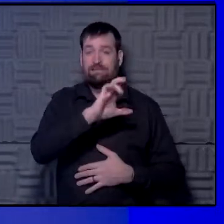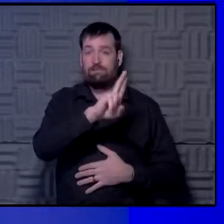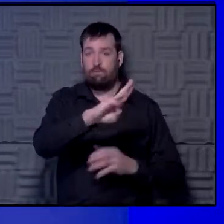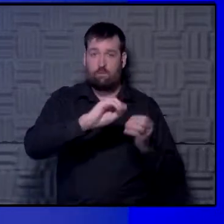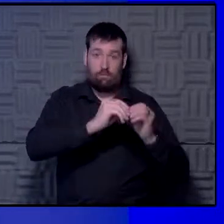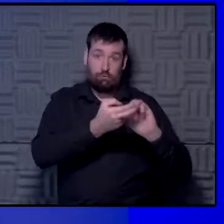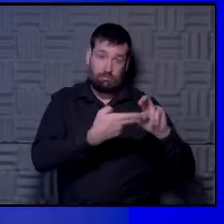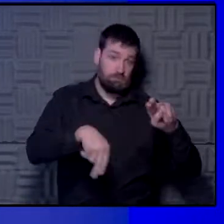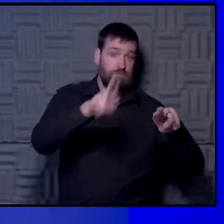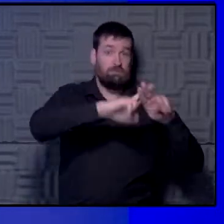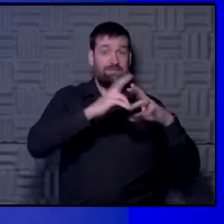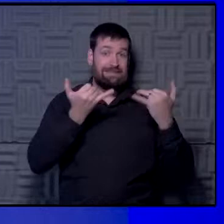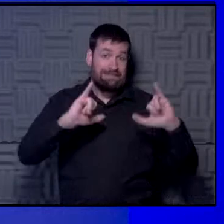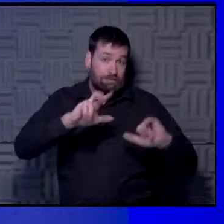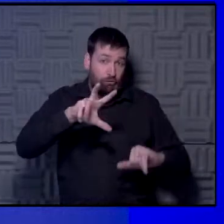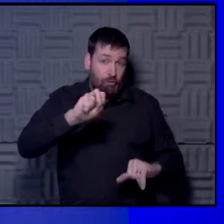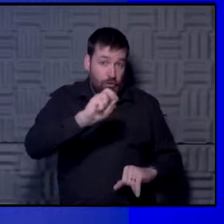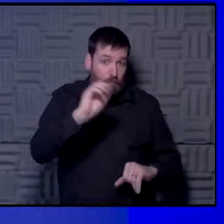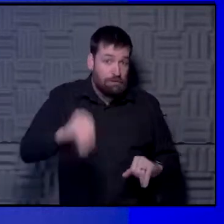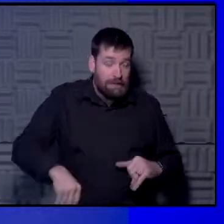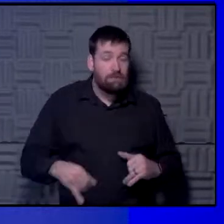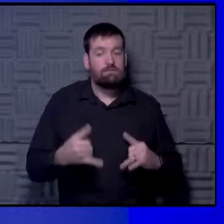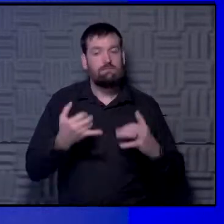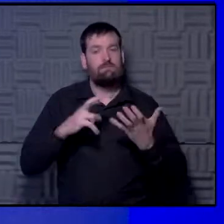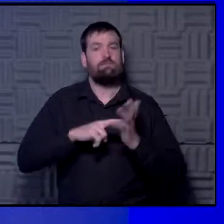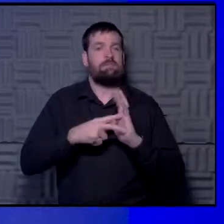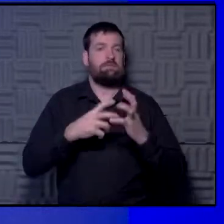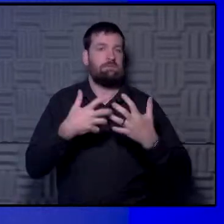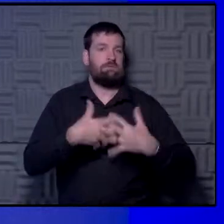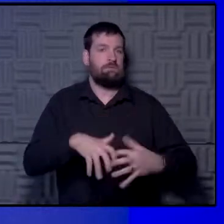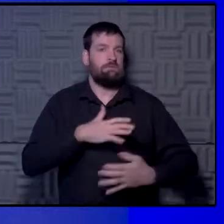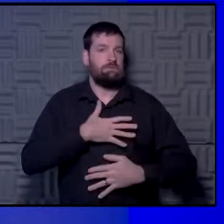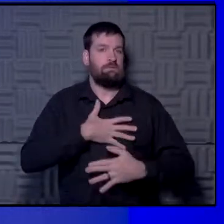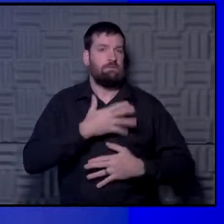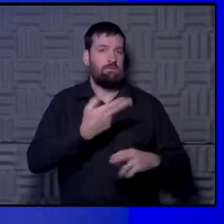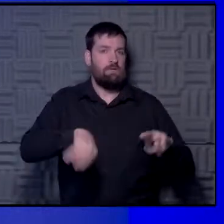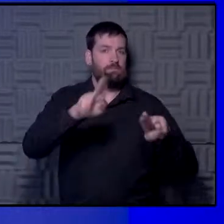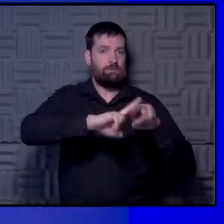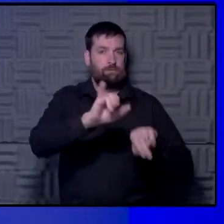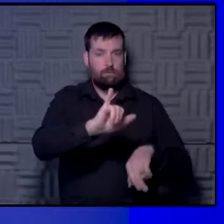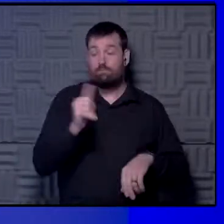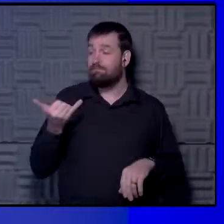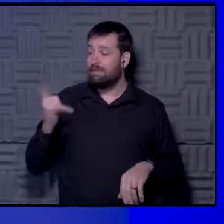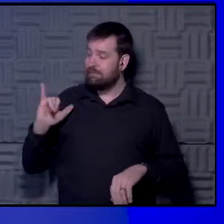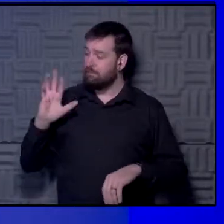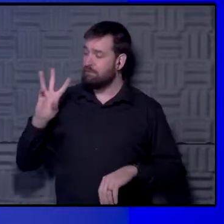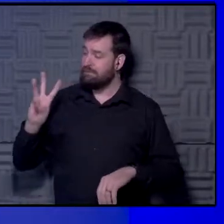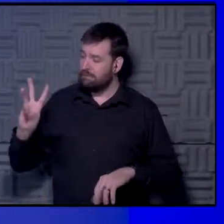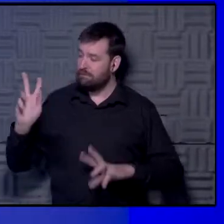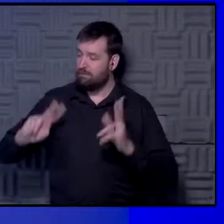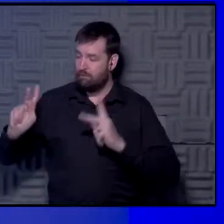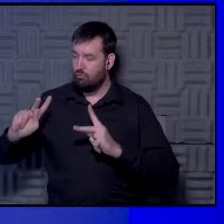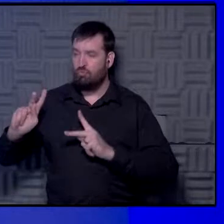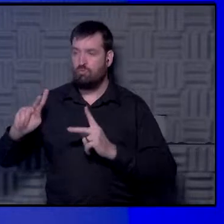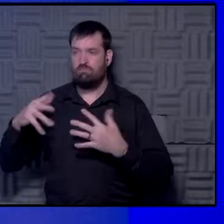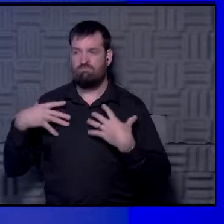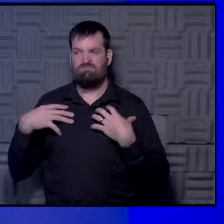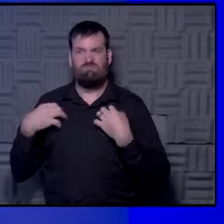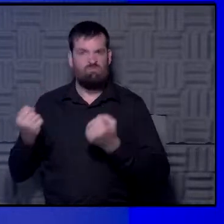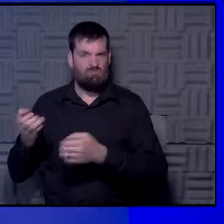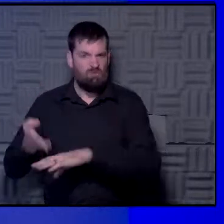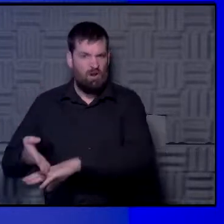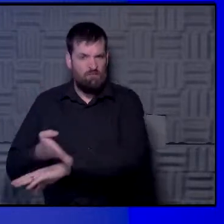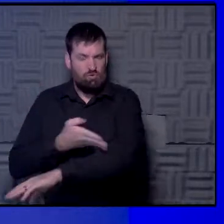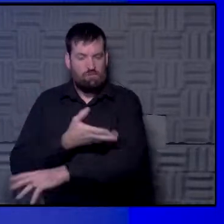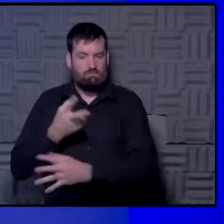and that's still 30%, those ventilator numbers go up. Unfortunately, we still have 6 people who meet that recovery criteria and on the ventilator too.